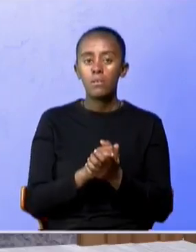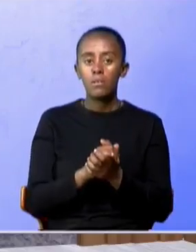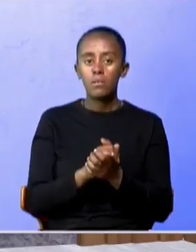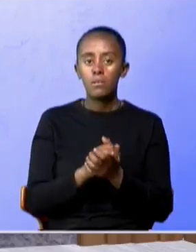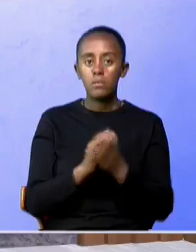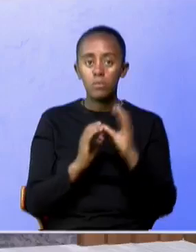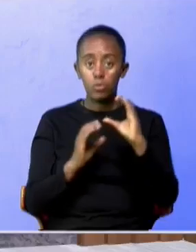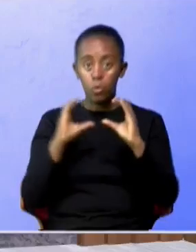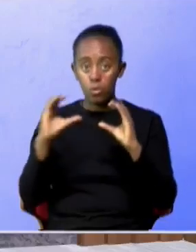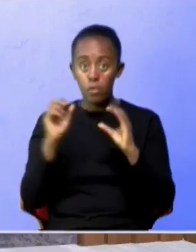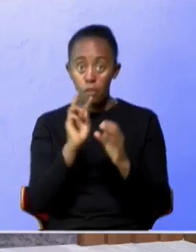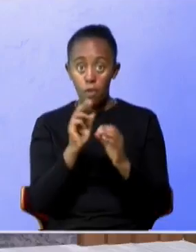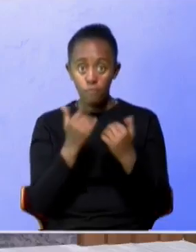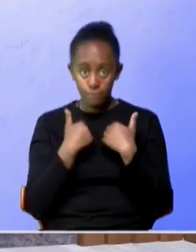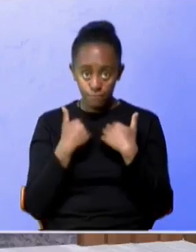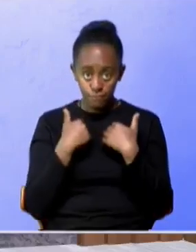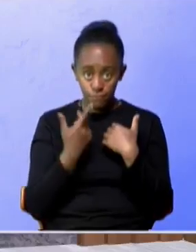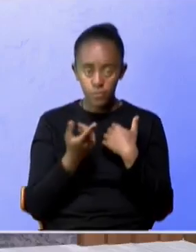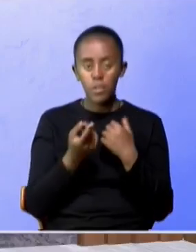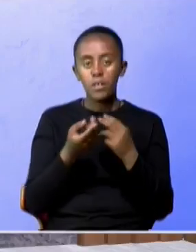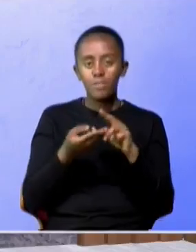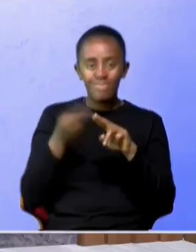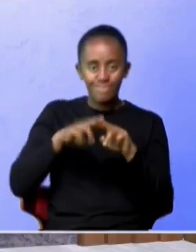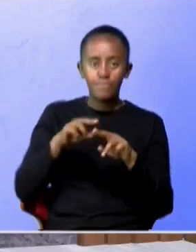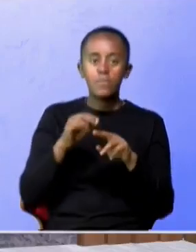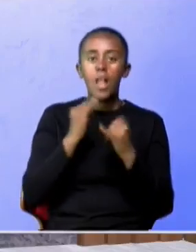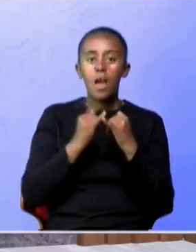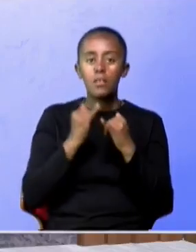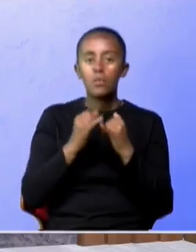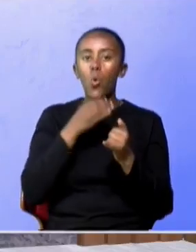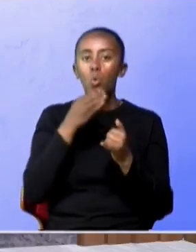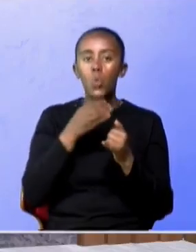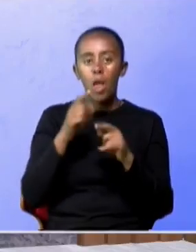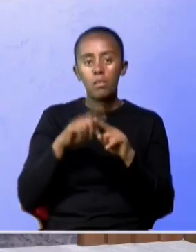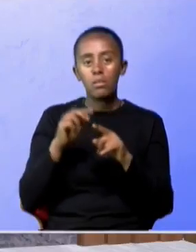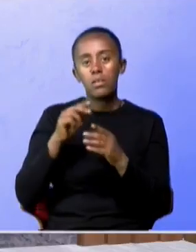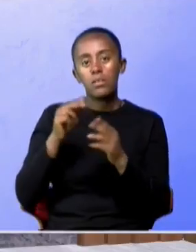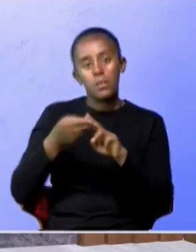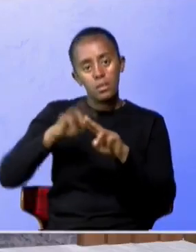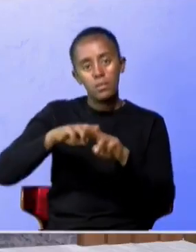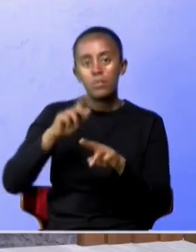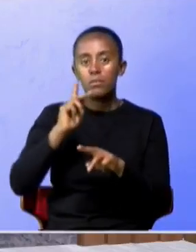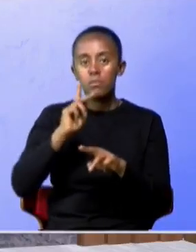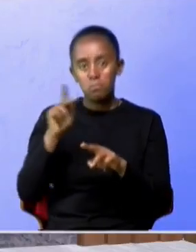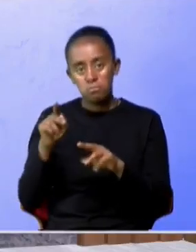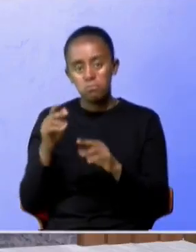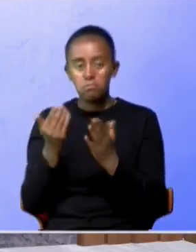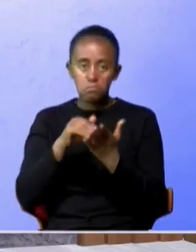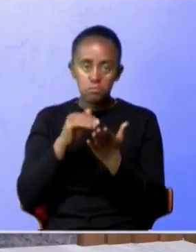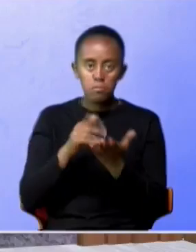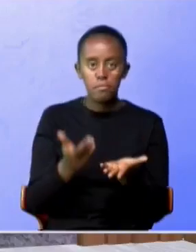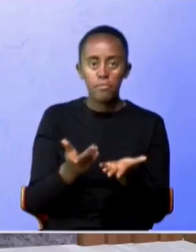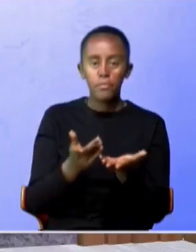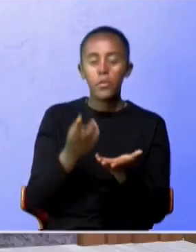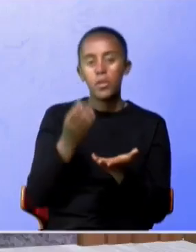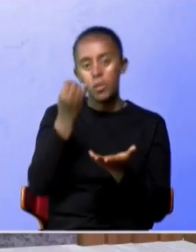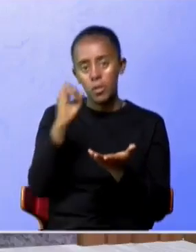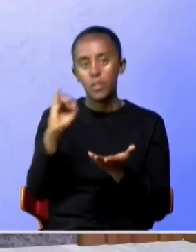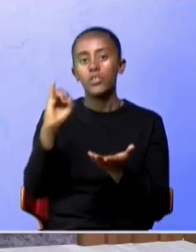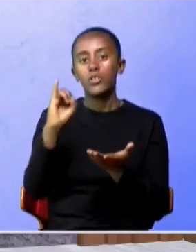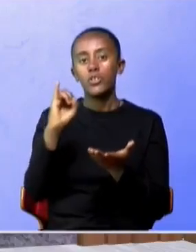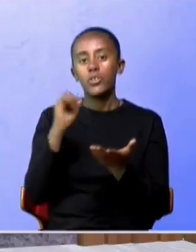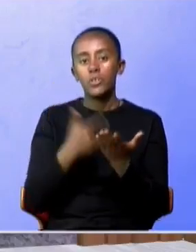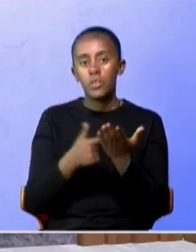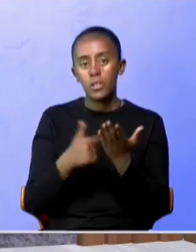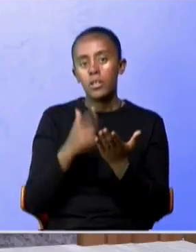we make it double. Sometimes it happens like that. Sometimes we only do ing if that